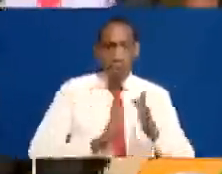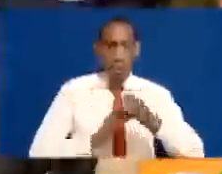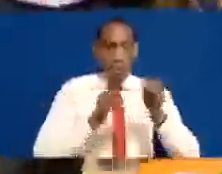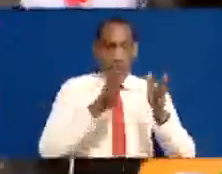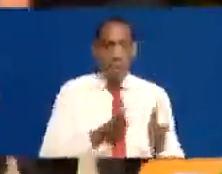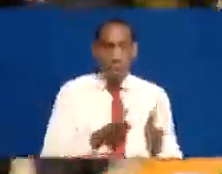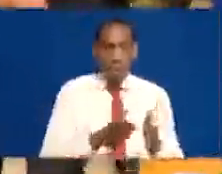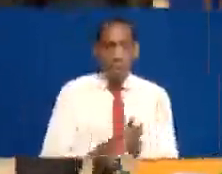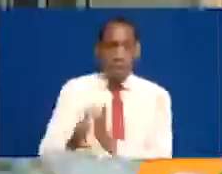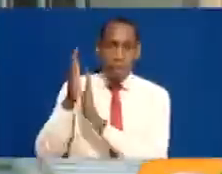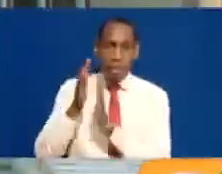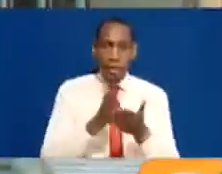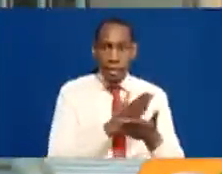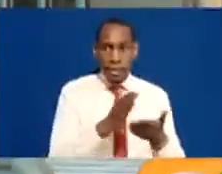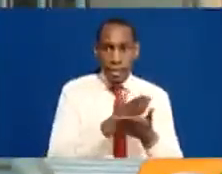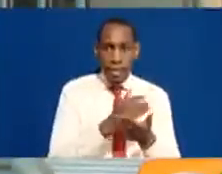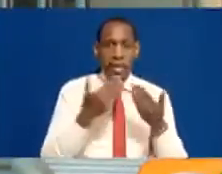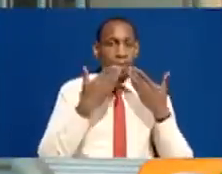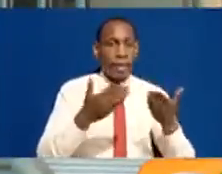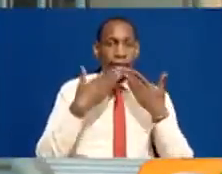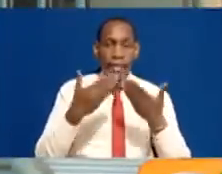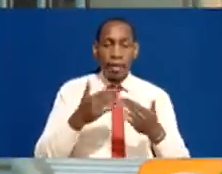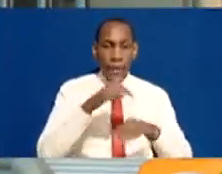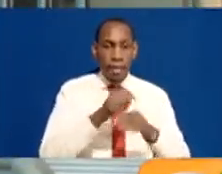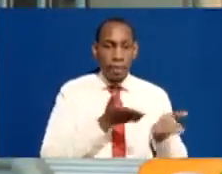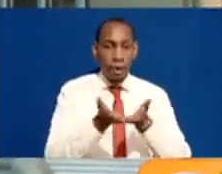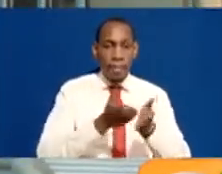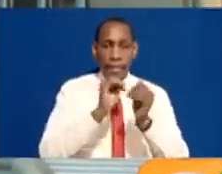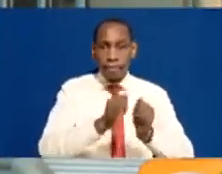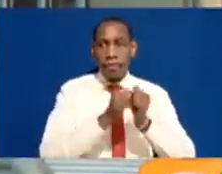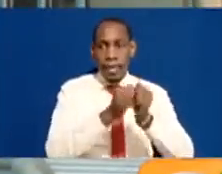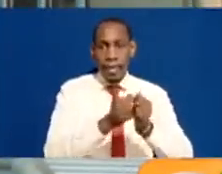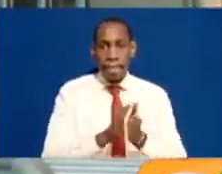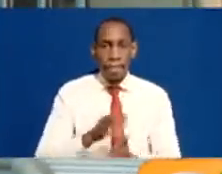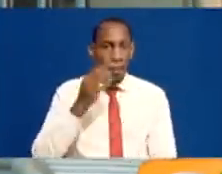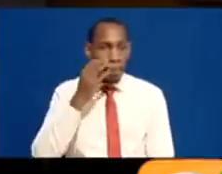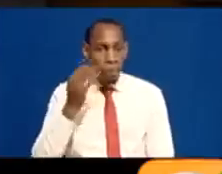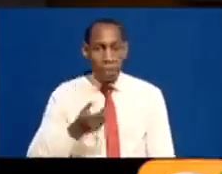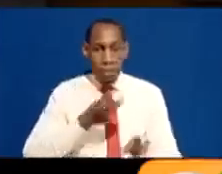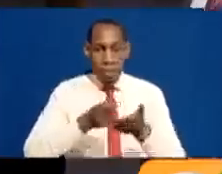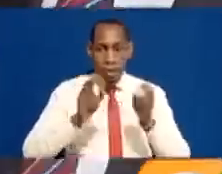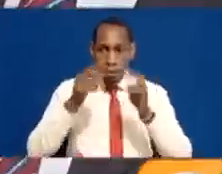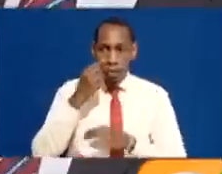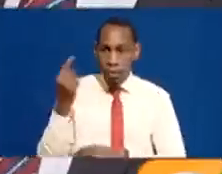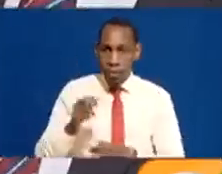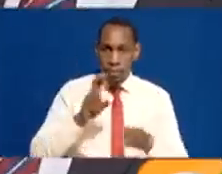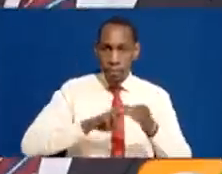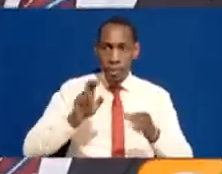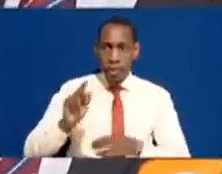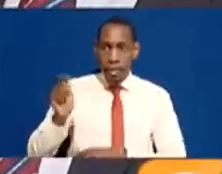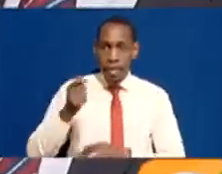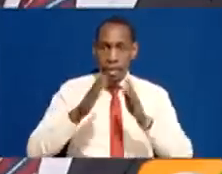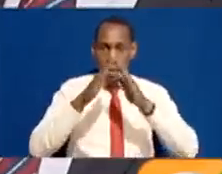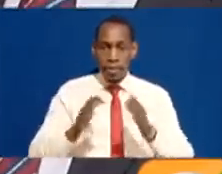officials within the security sector, thanking them for the time they served together. Matiang'i wrote, quote, "I exit Harambee